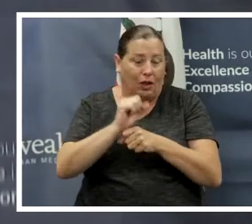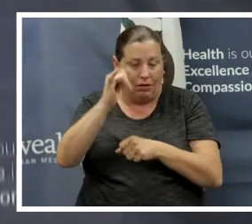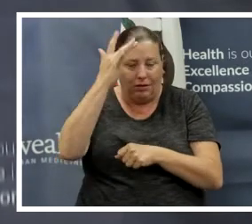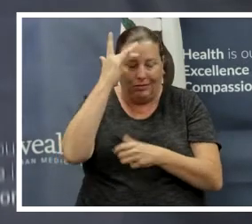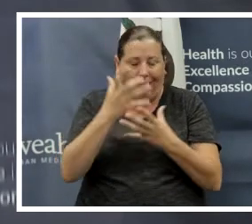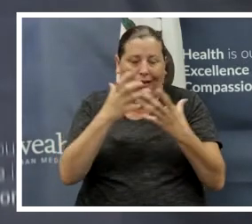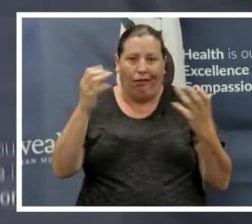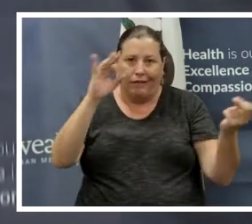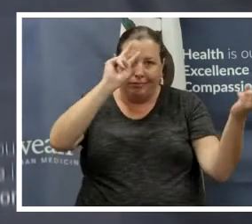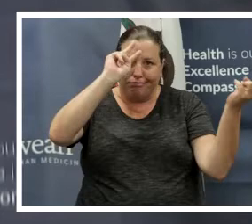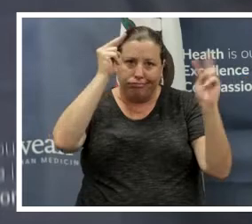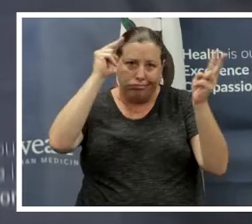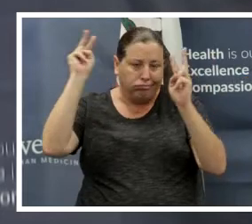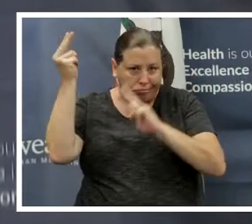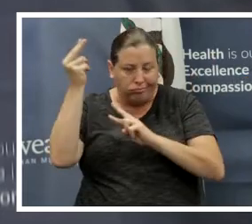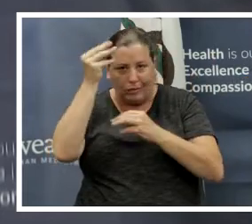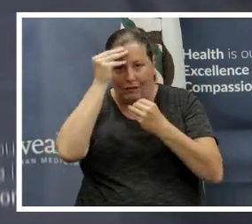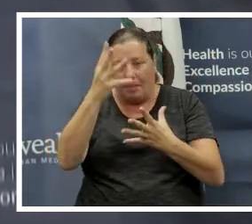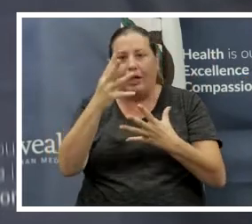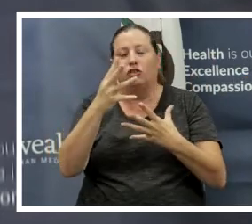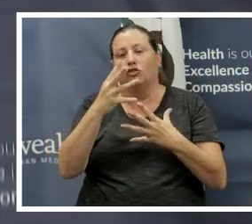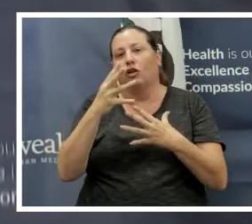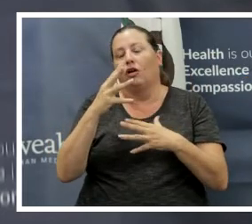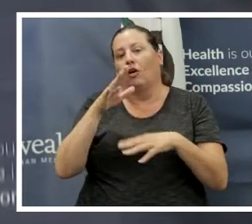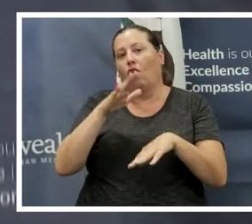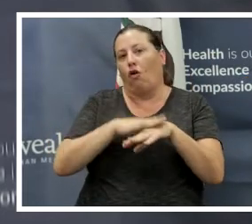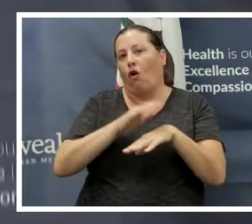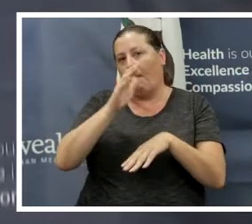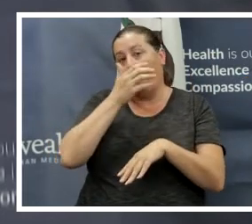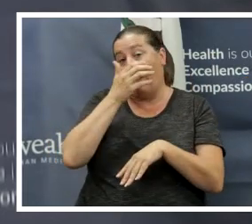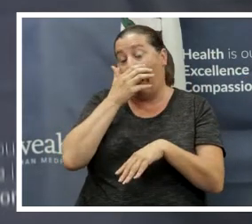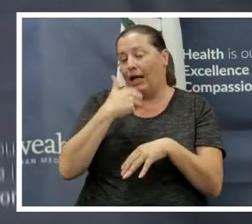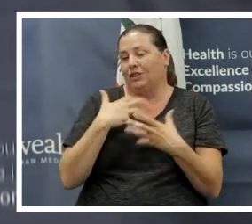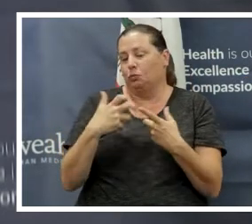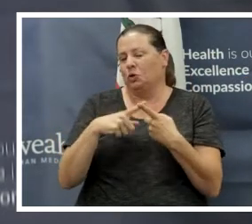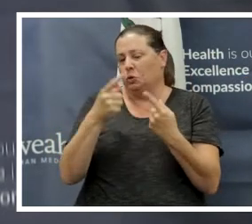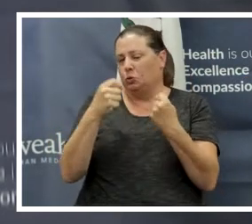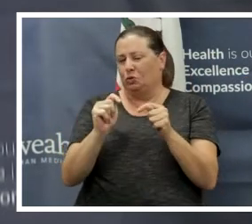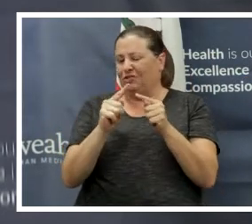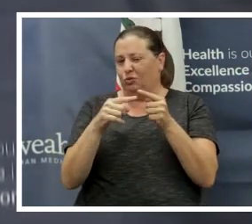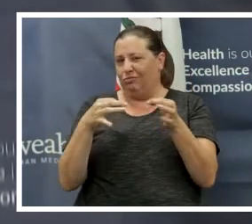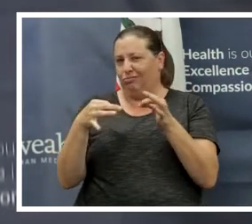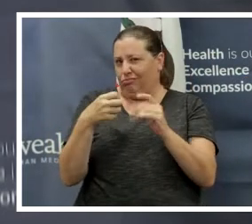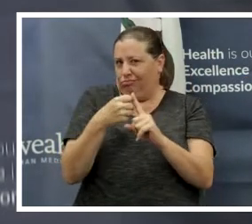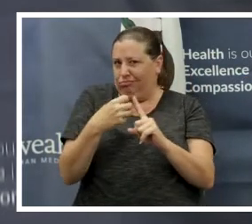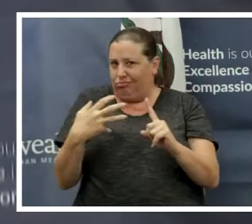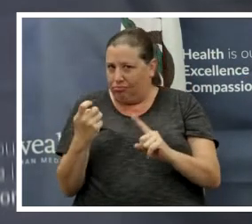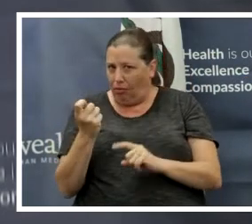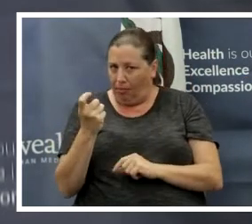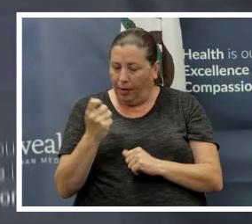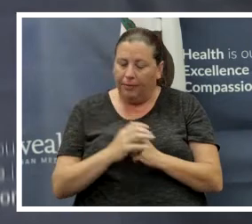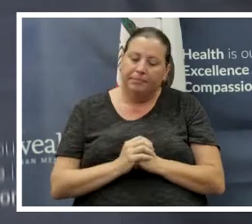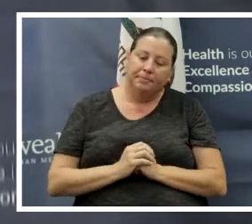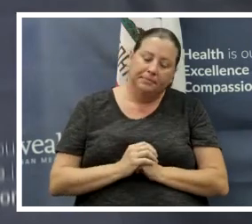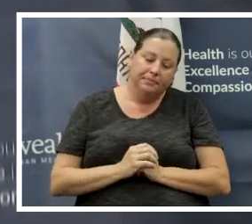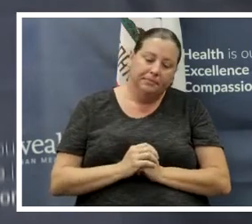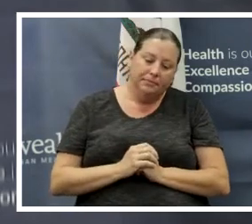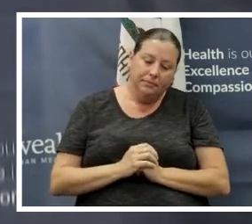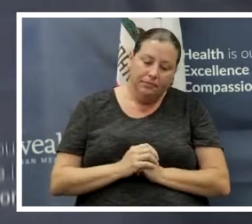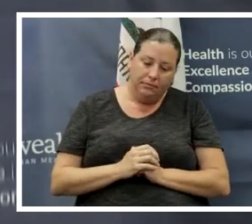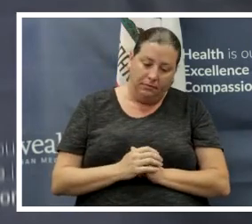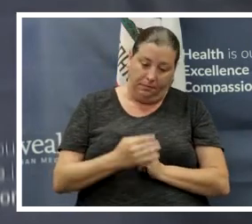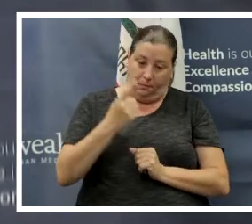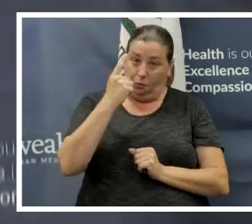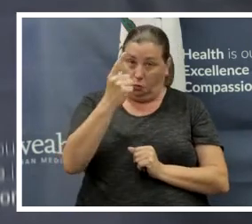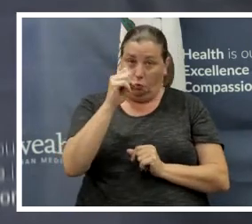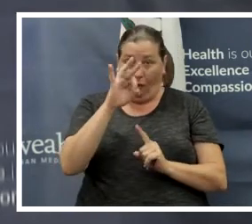masks out there that I would like to try and correct at least a little bit of it. One of the things about masks is there's a certain